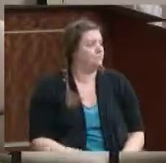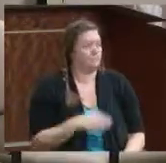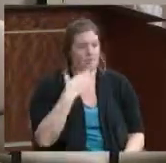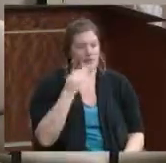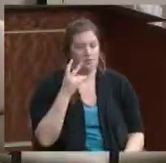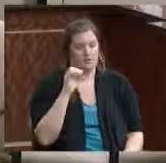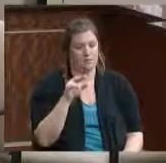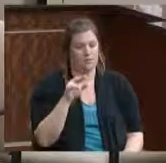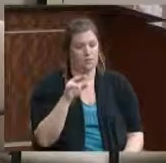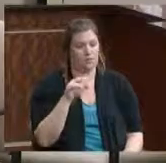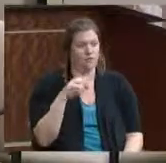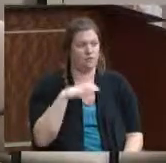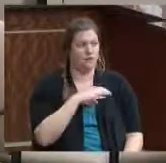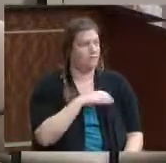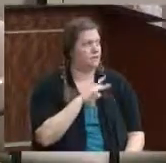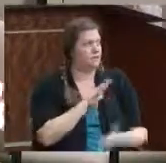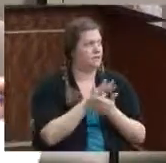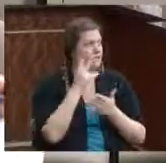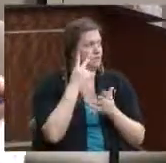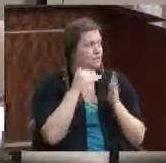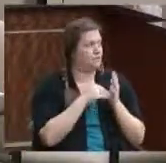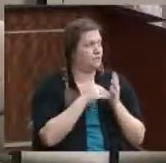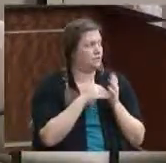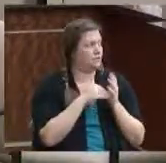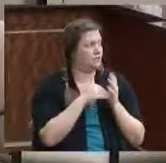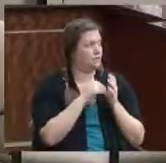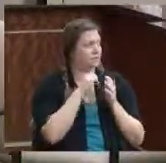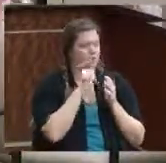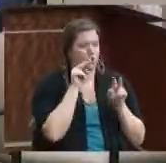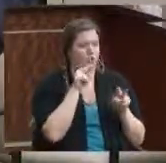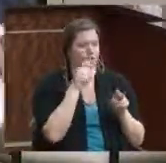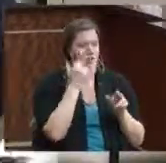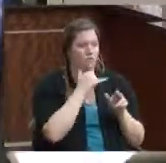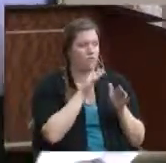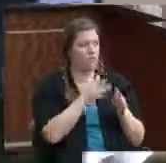President. Thank you. Other members of the council, nice to see you again. Thank you. You're facing the wrong way.